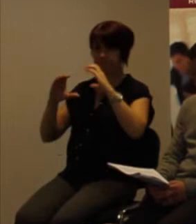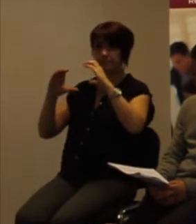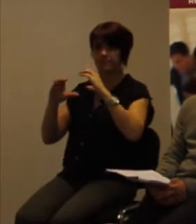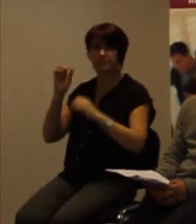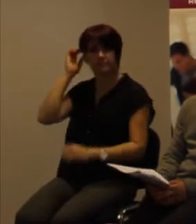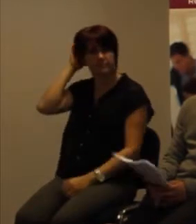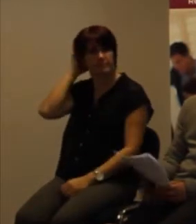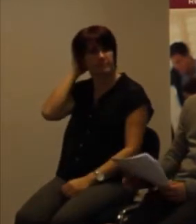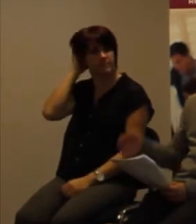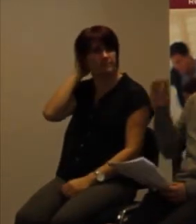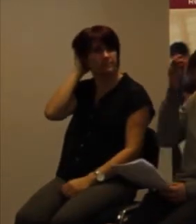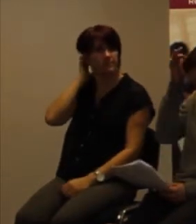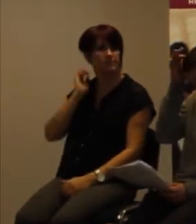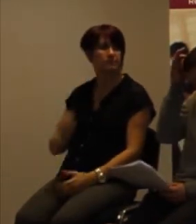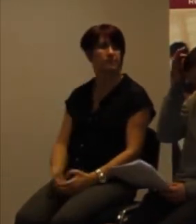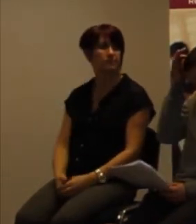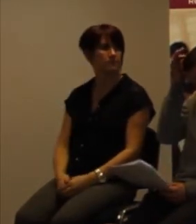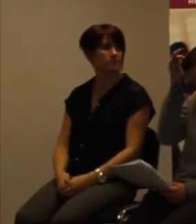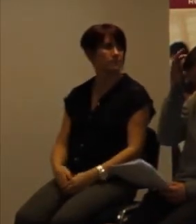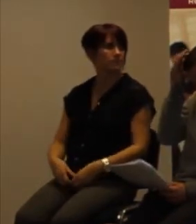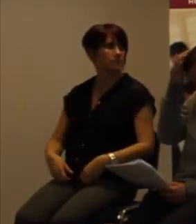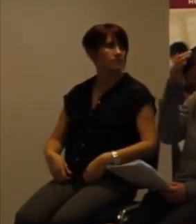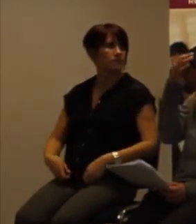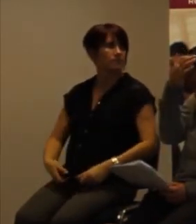this adjustment.